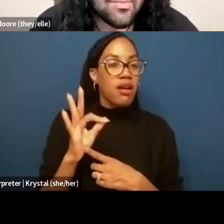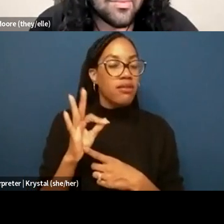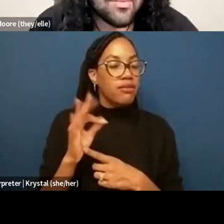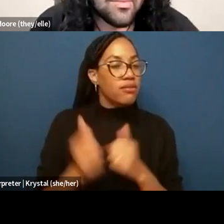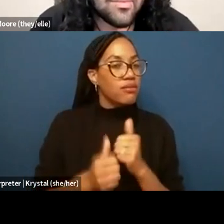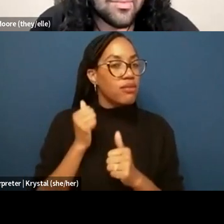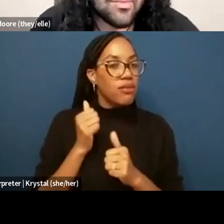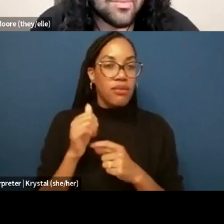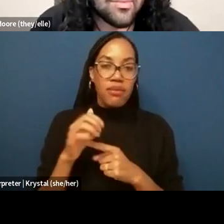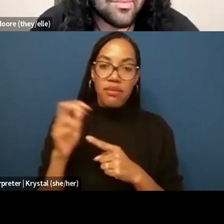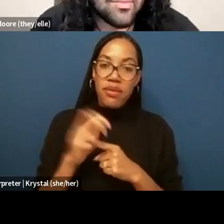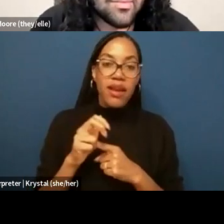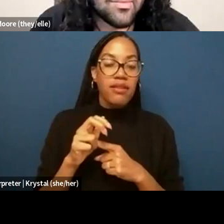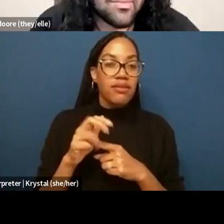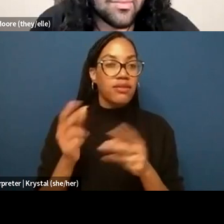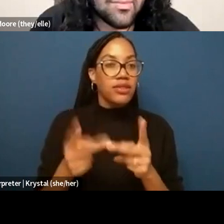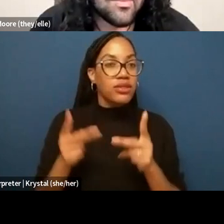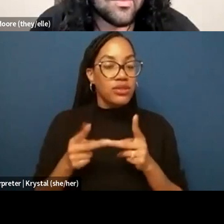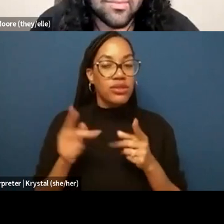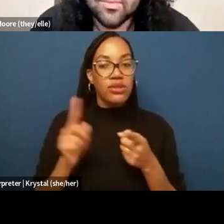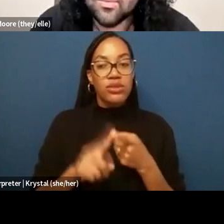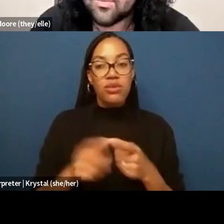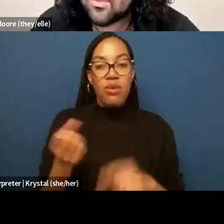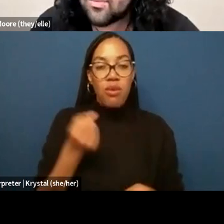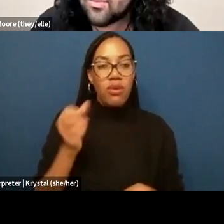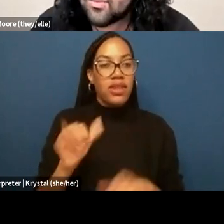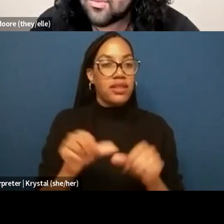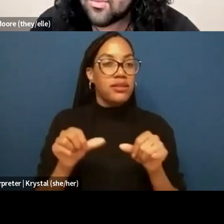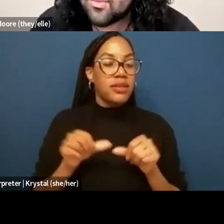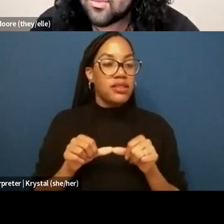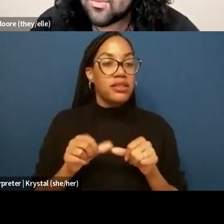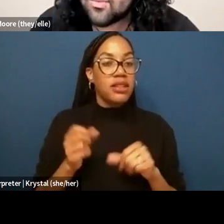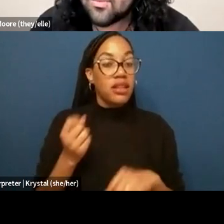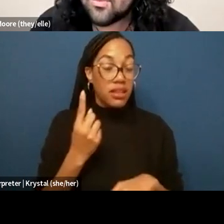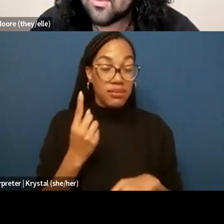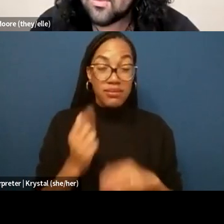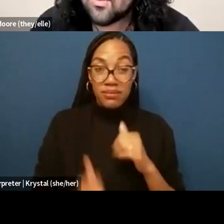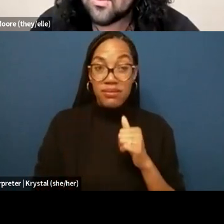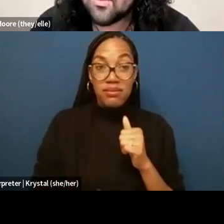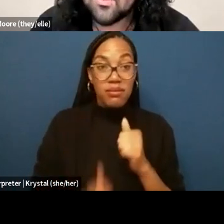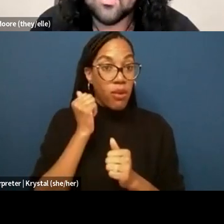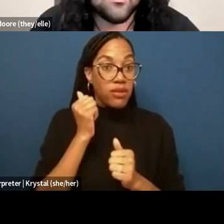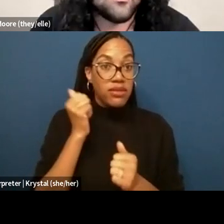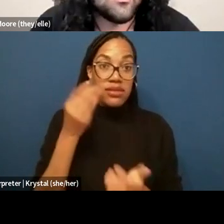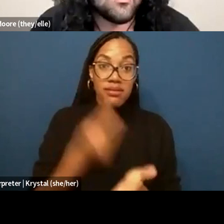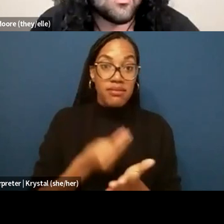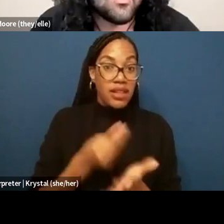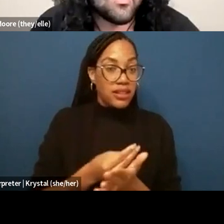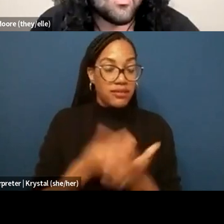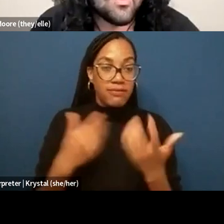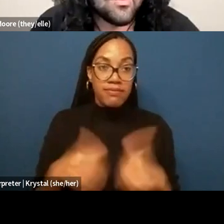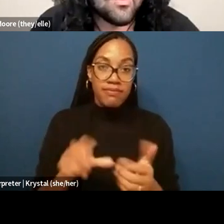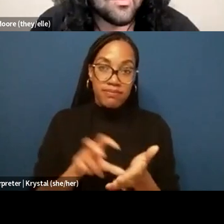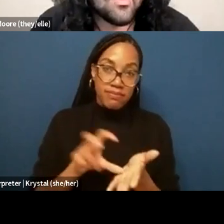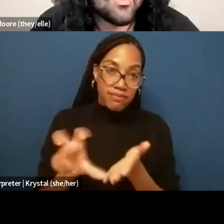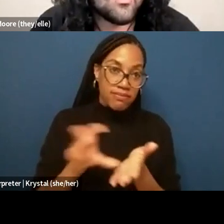institutions to hold those spaces. It is where majority of money has been invested and continues to